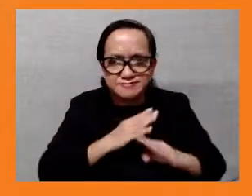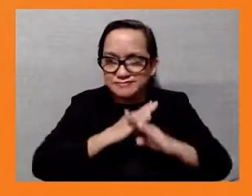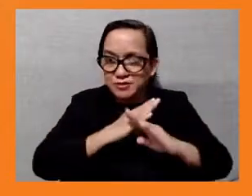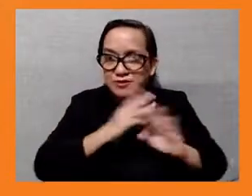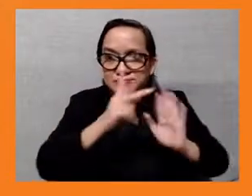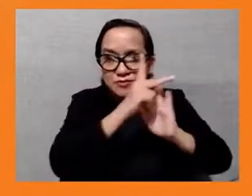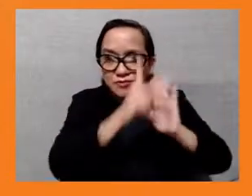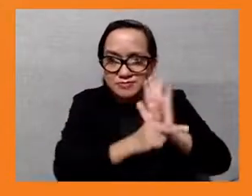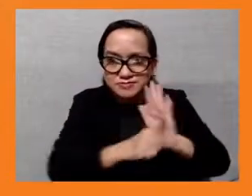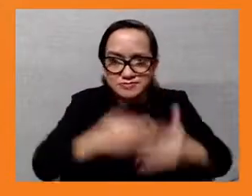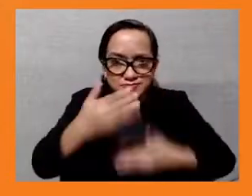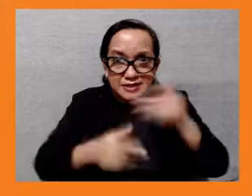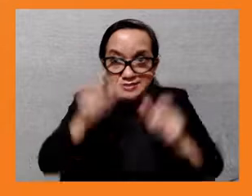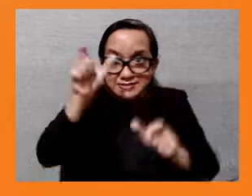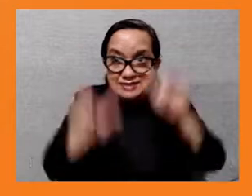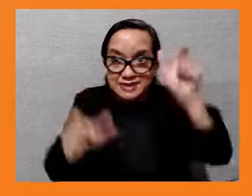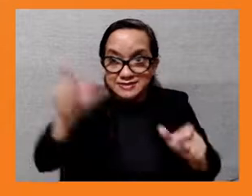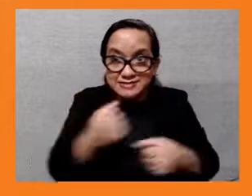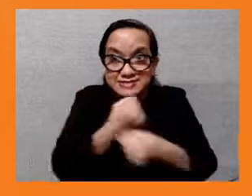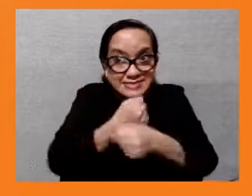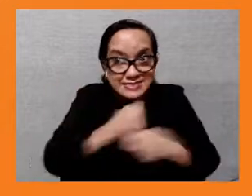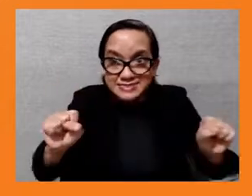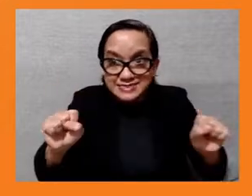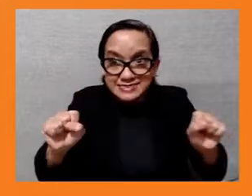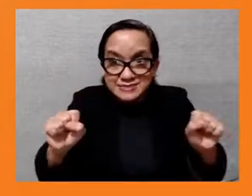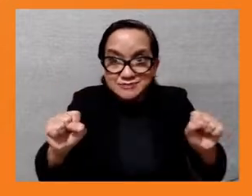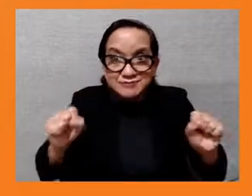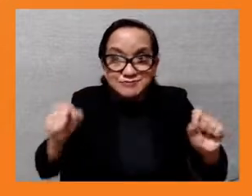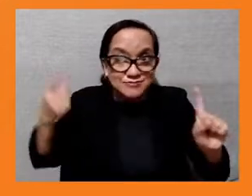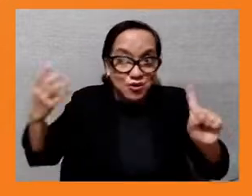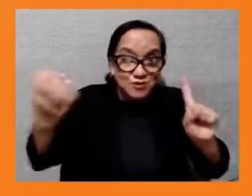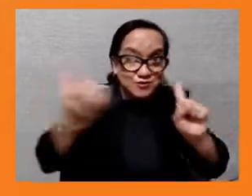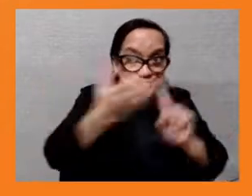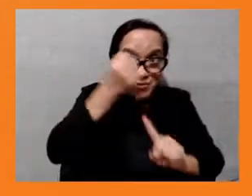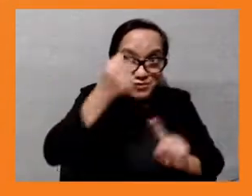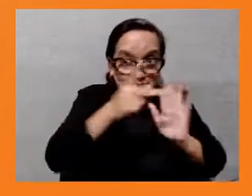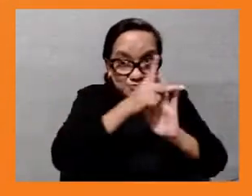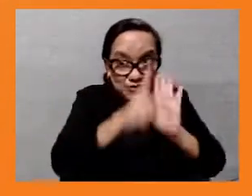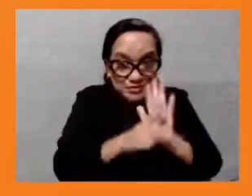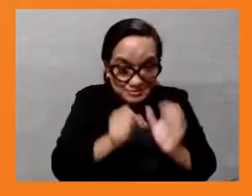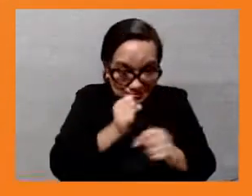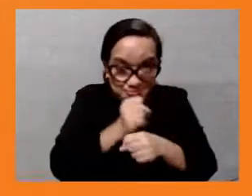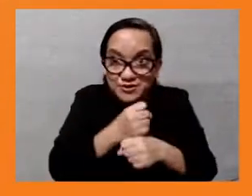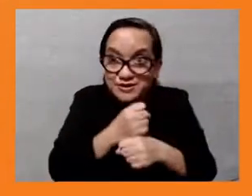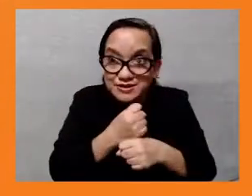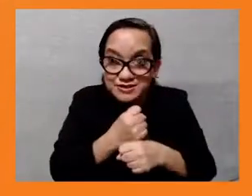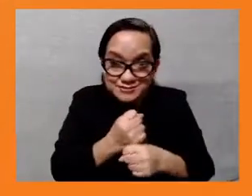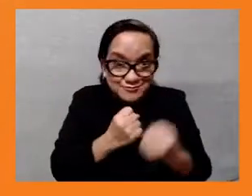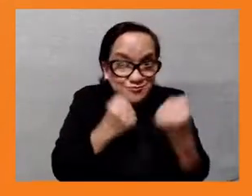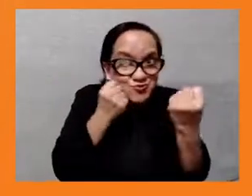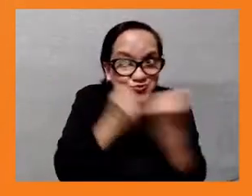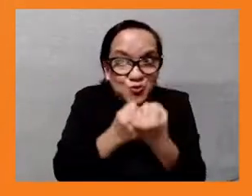types of affected people, making them more gender sensitive, for example, or covering cases of